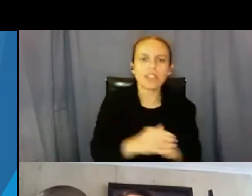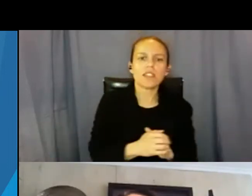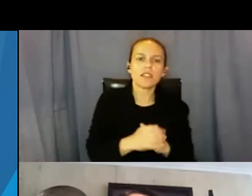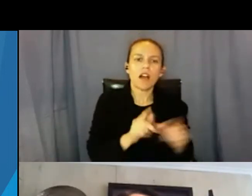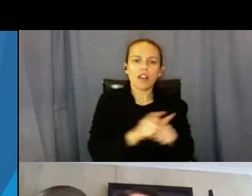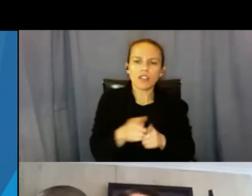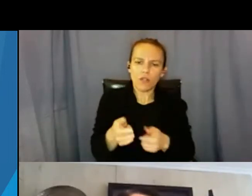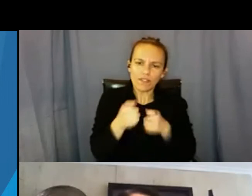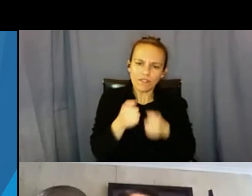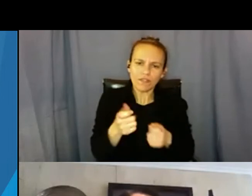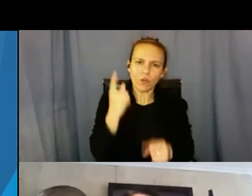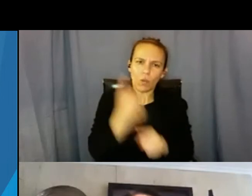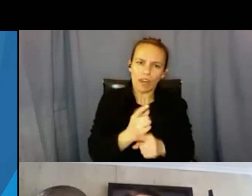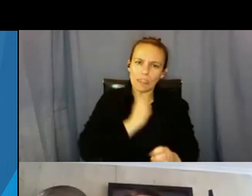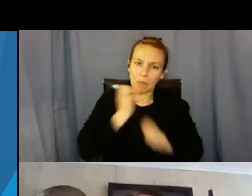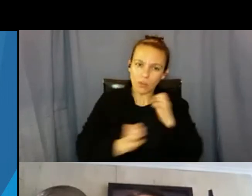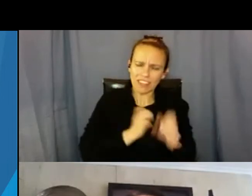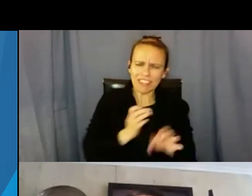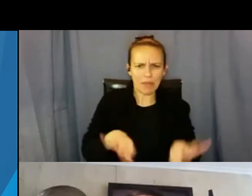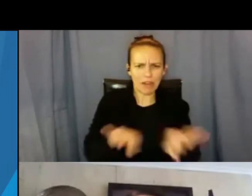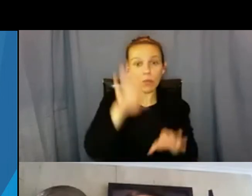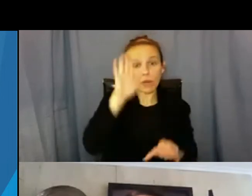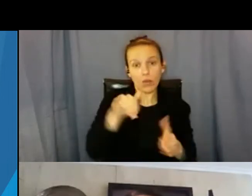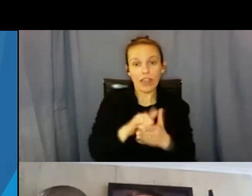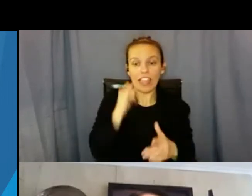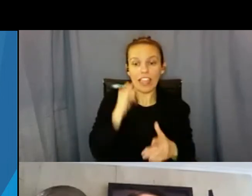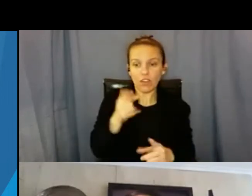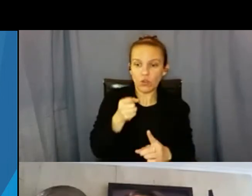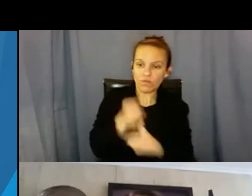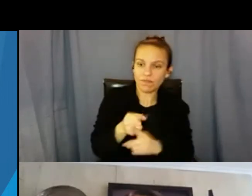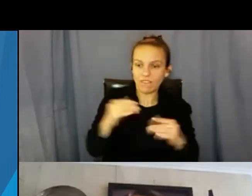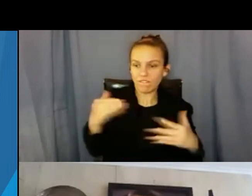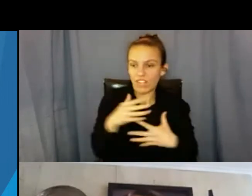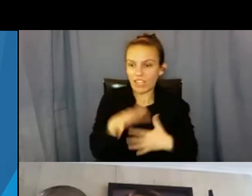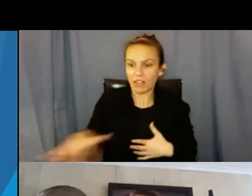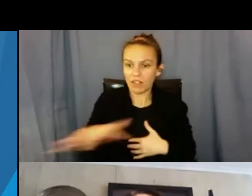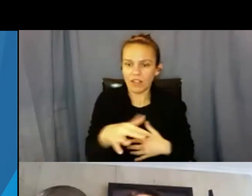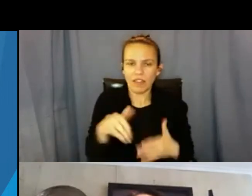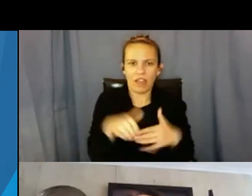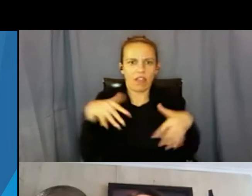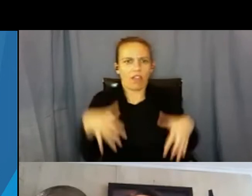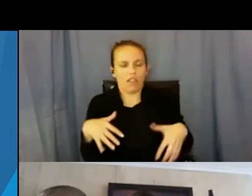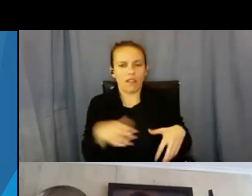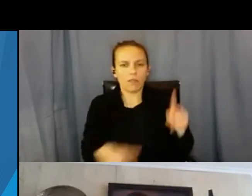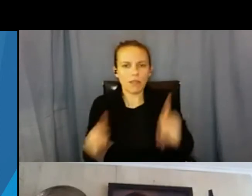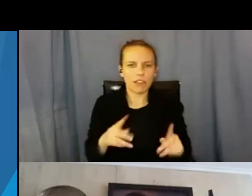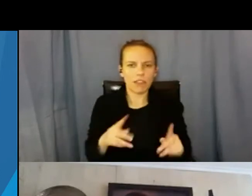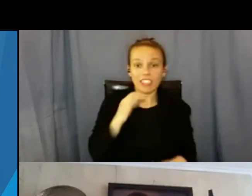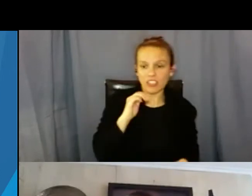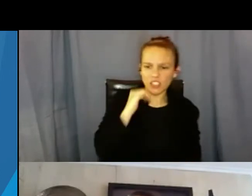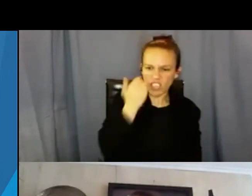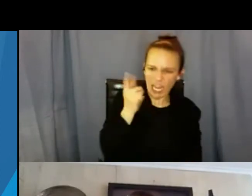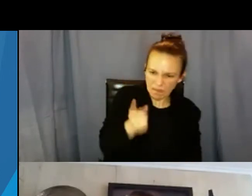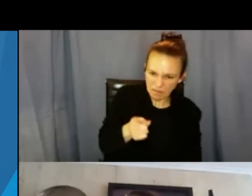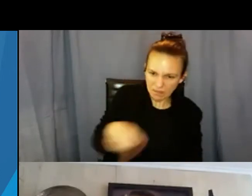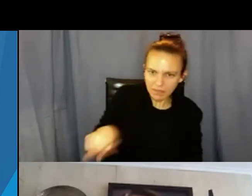is imperative. We know that fear immobilizes people and shame is ineffective. We want to present a positive attributes for